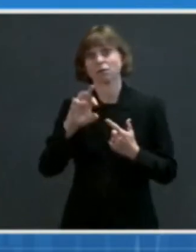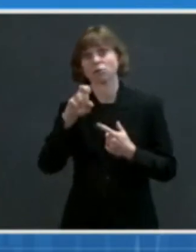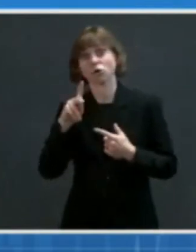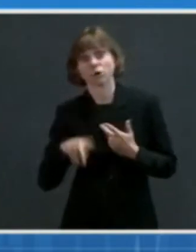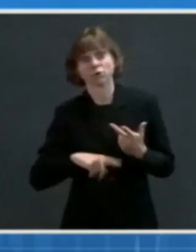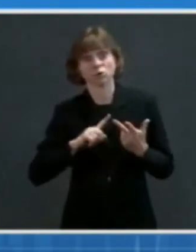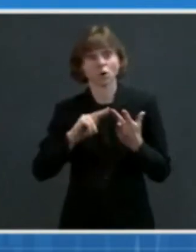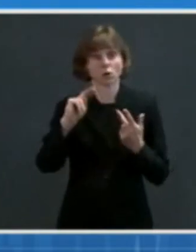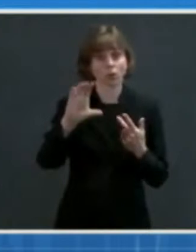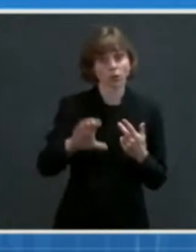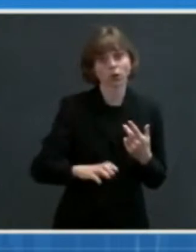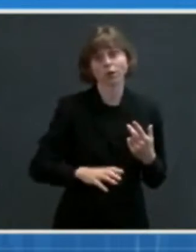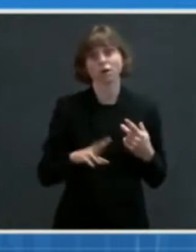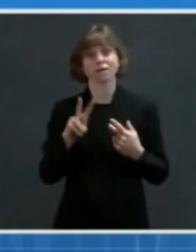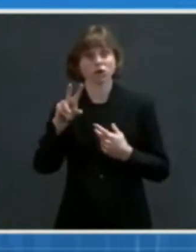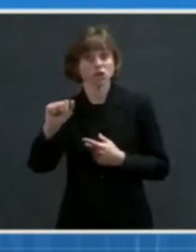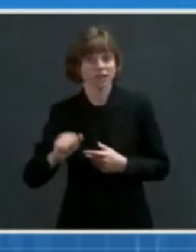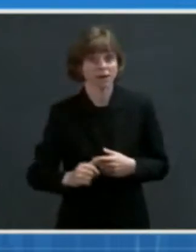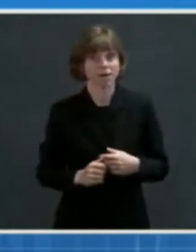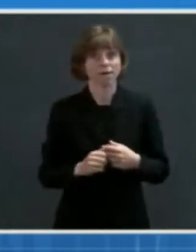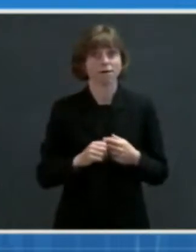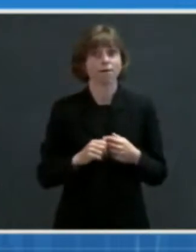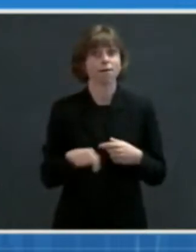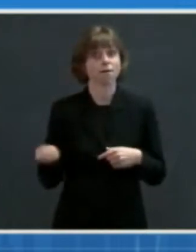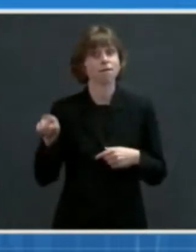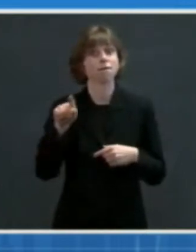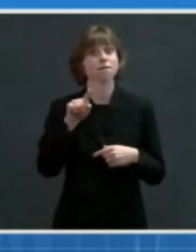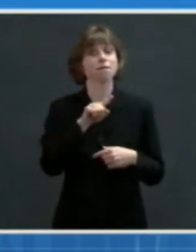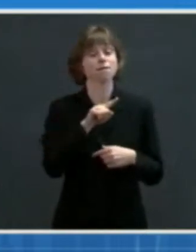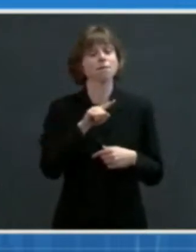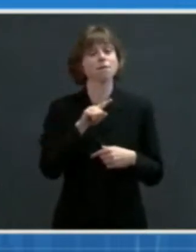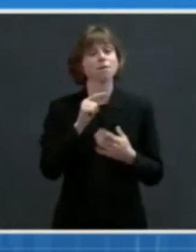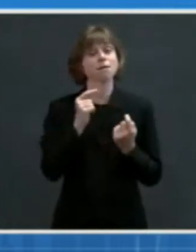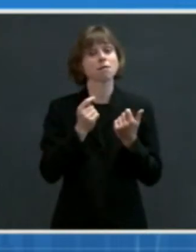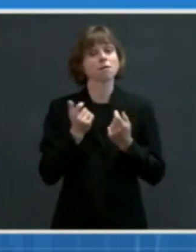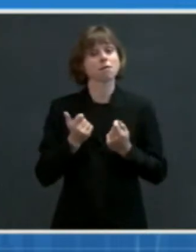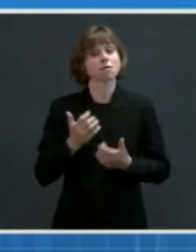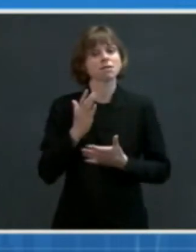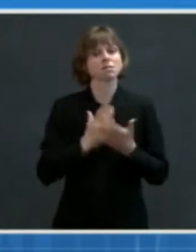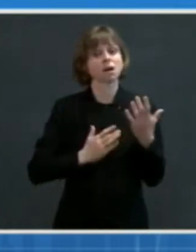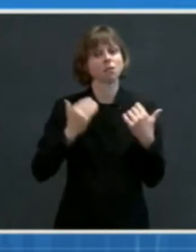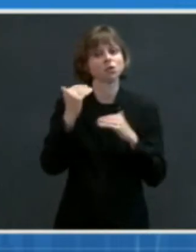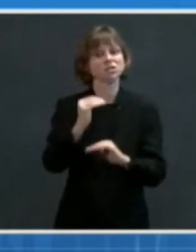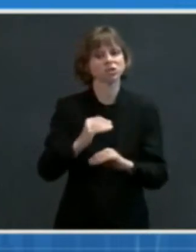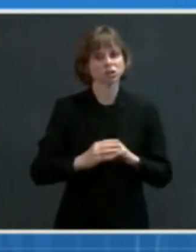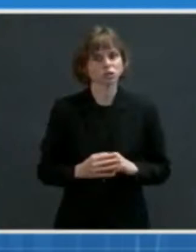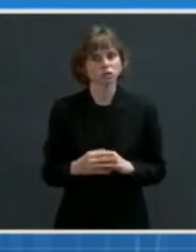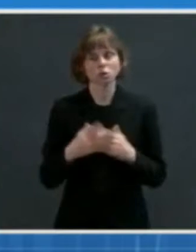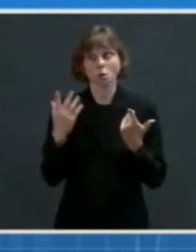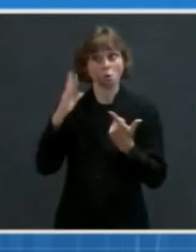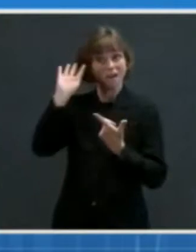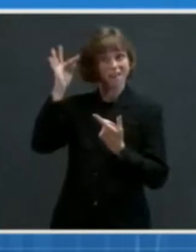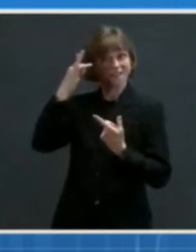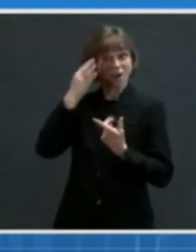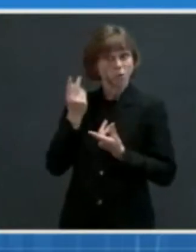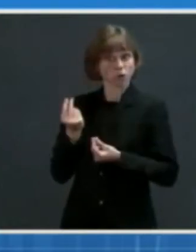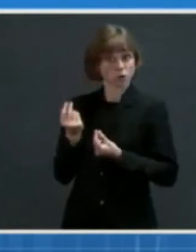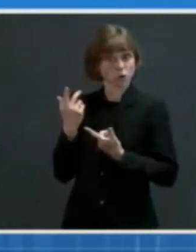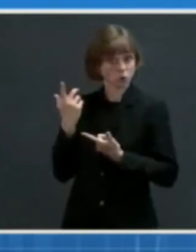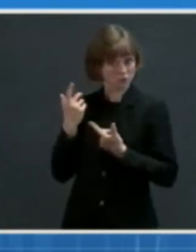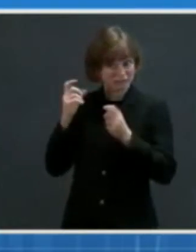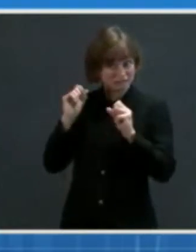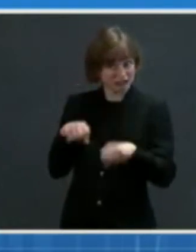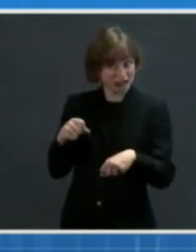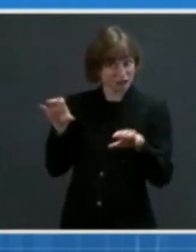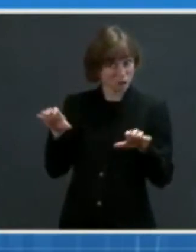North Carolina, Virginia. So is there anything that the federal government can do? Is there anything that your